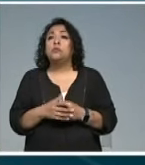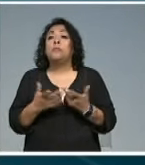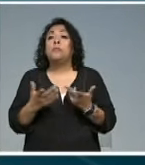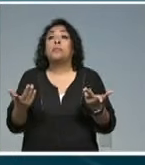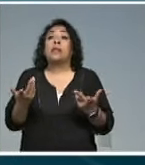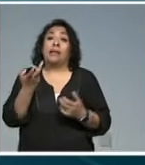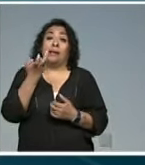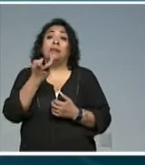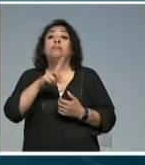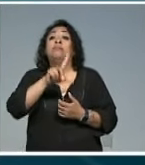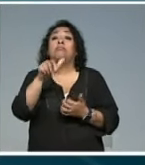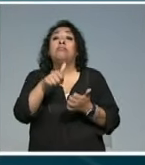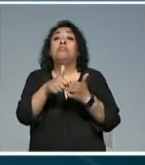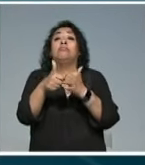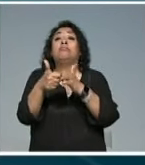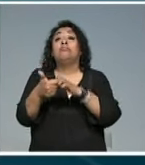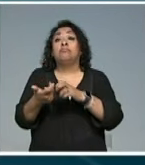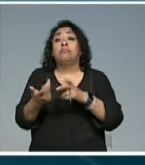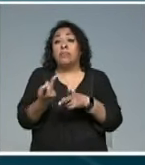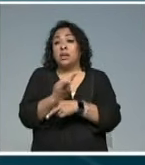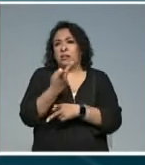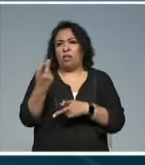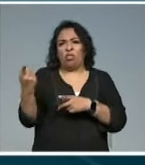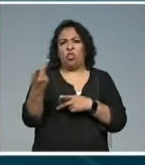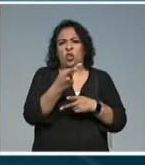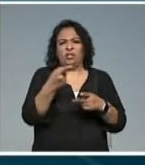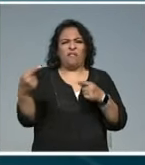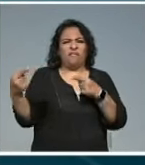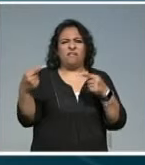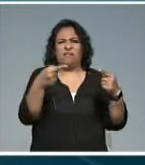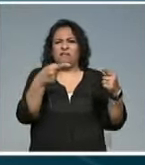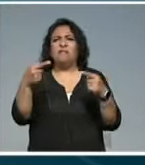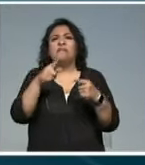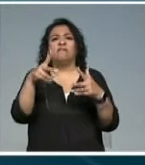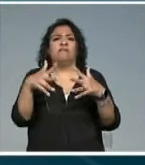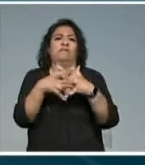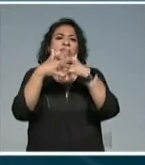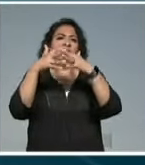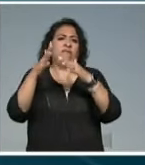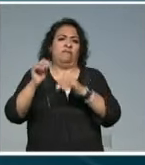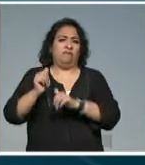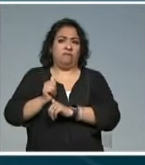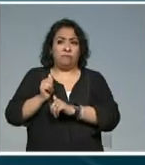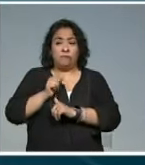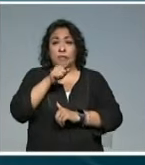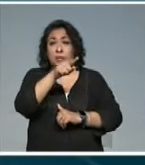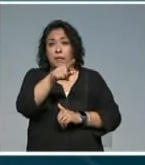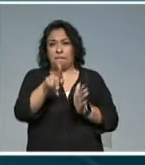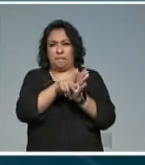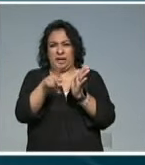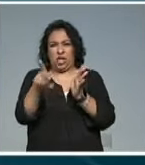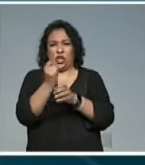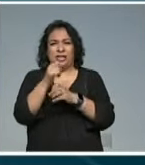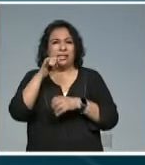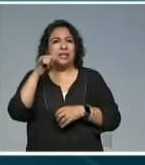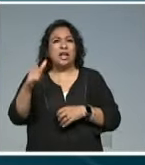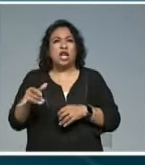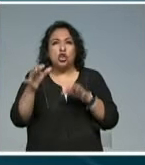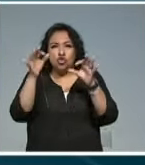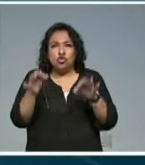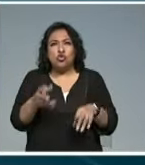that the two can fight each other in a military war. No obstante, el periodista italiano